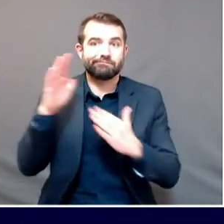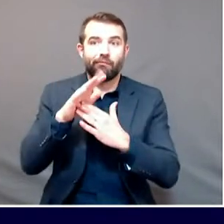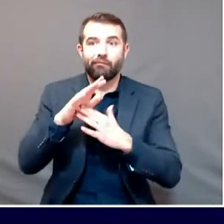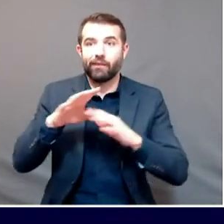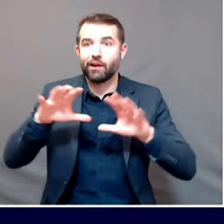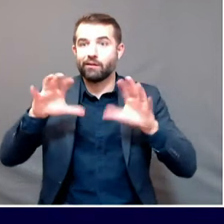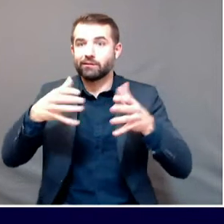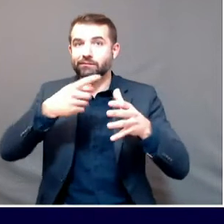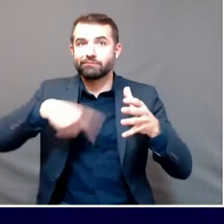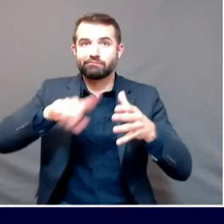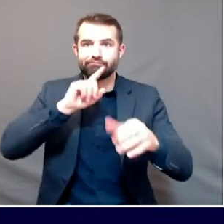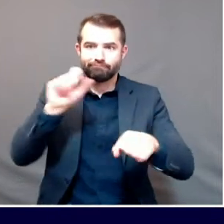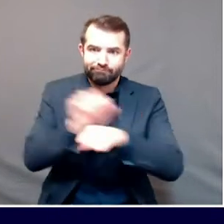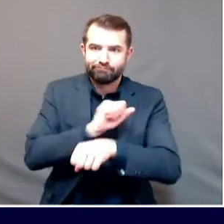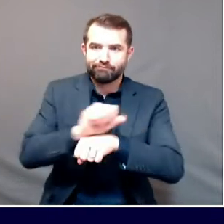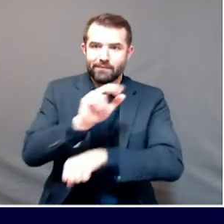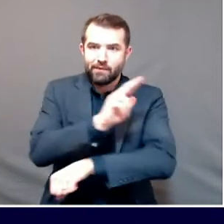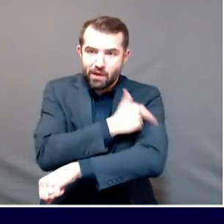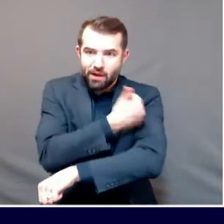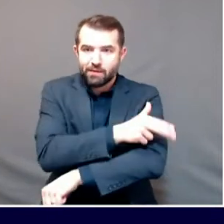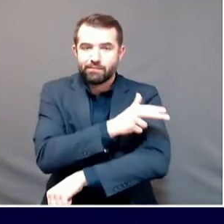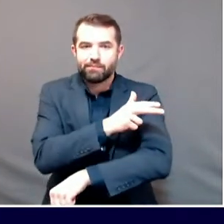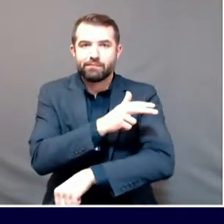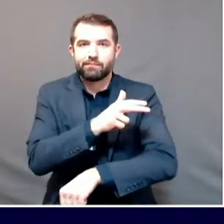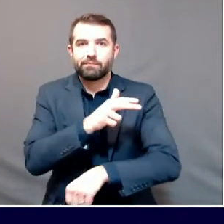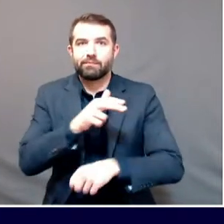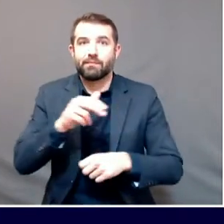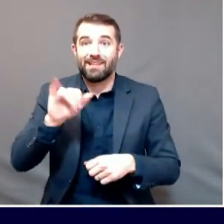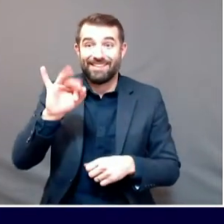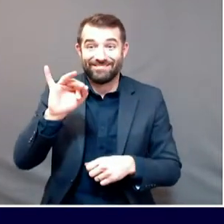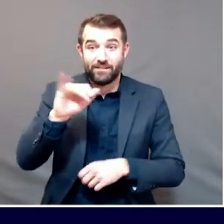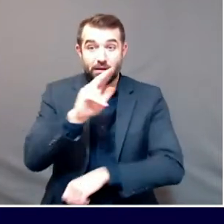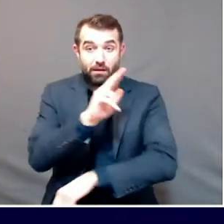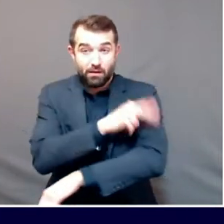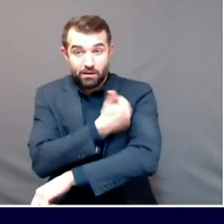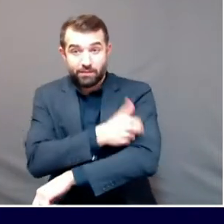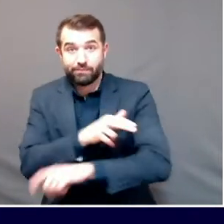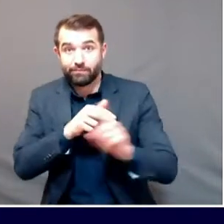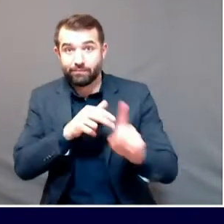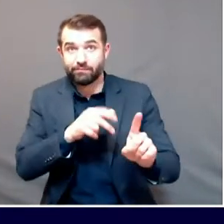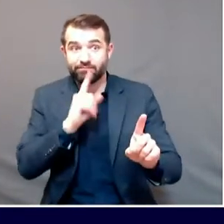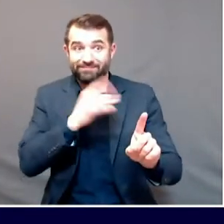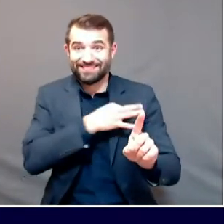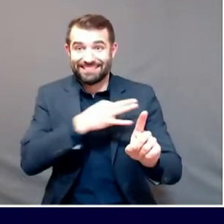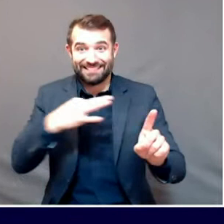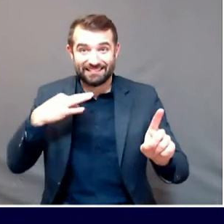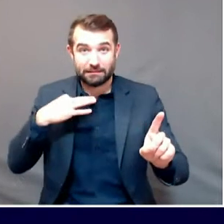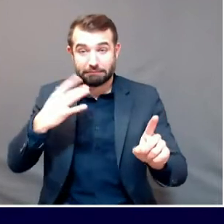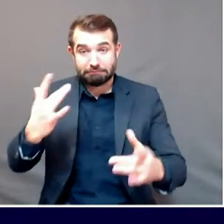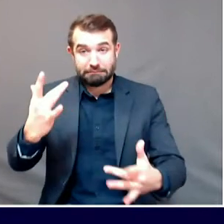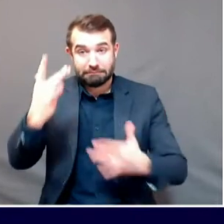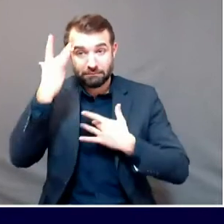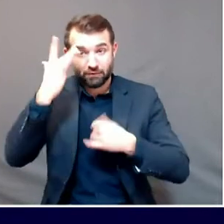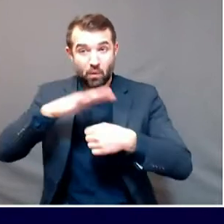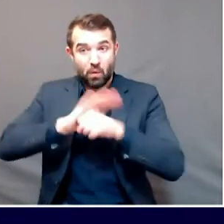start going offline because they are experiencing outbreaks and staff outs, the ripple effects there will